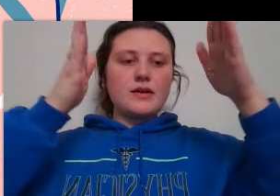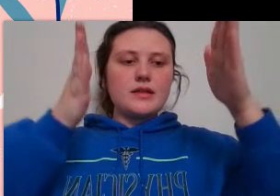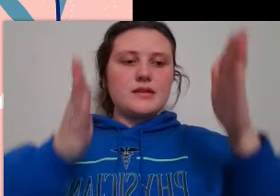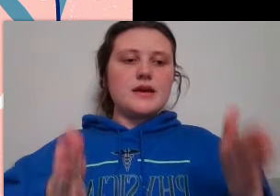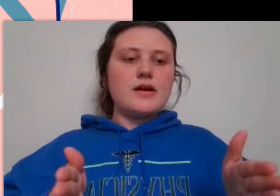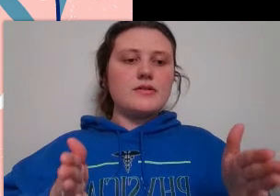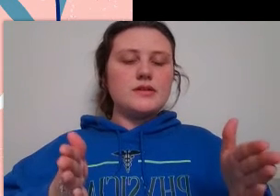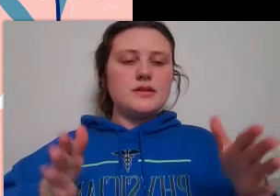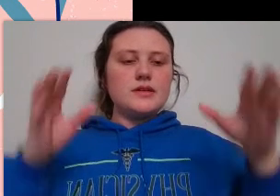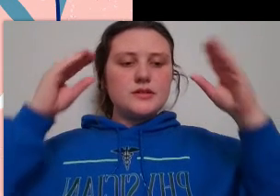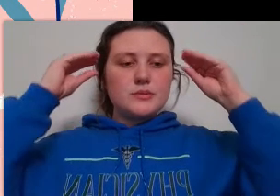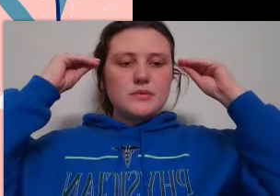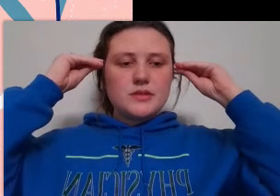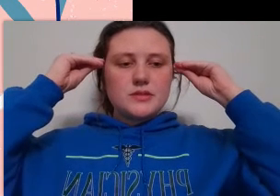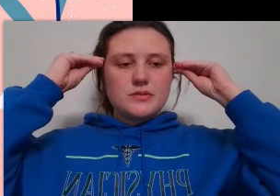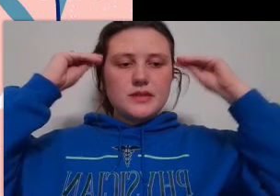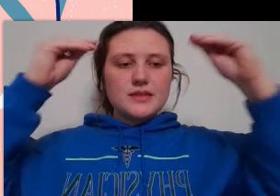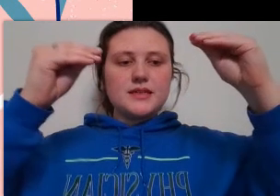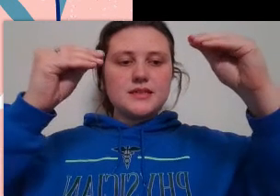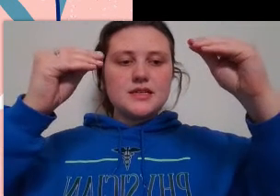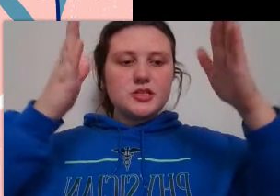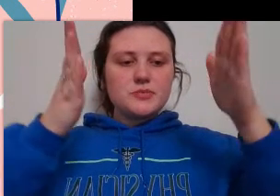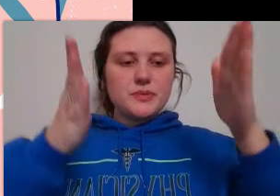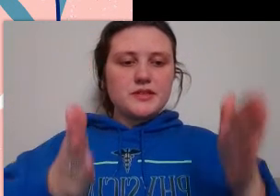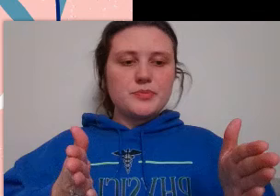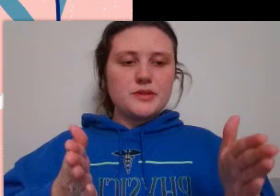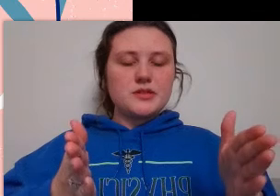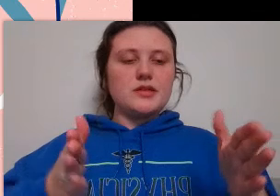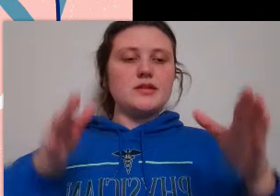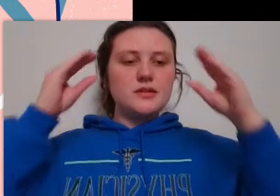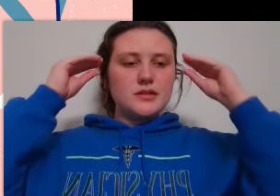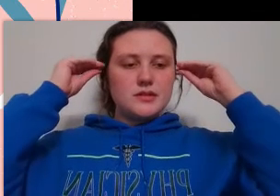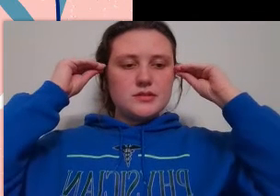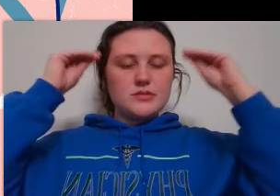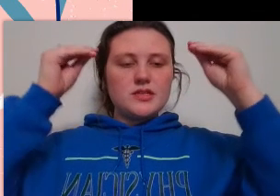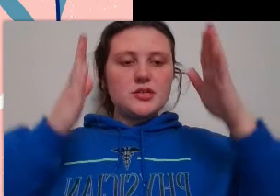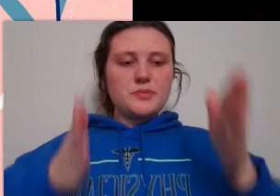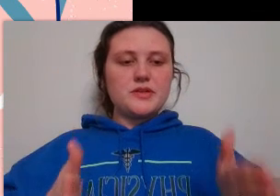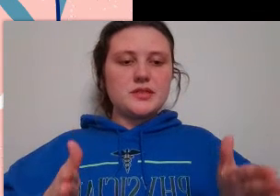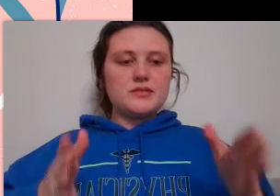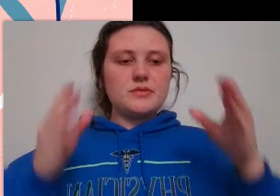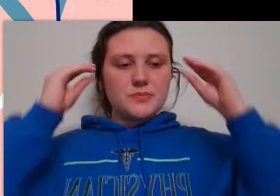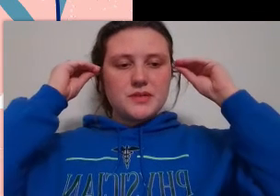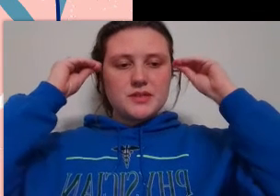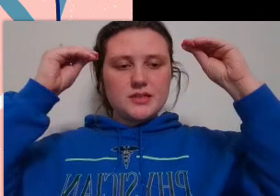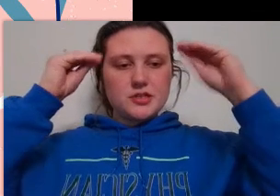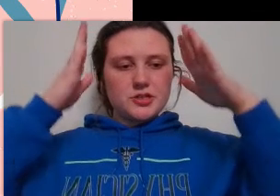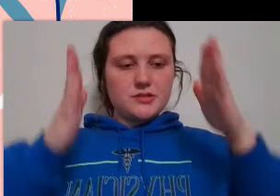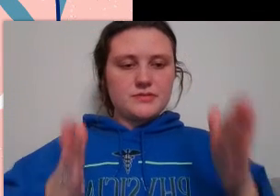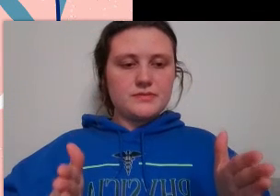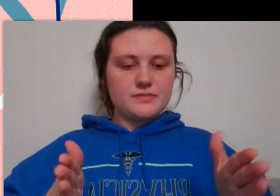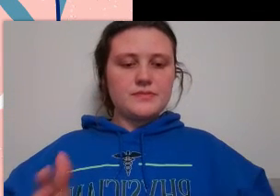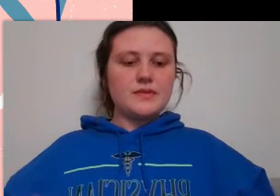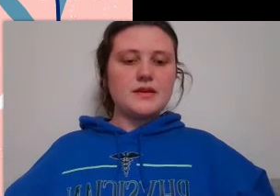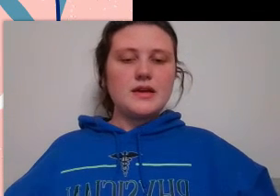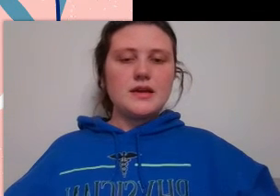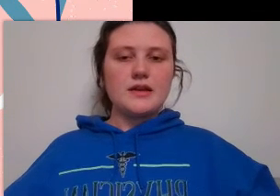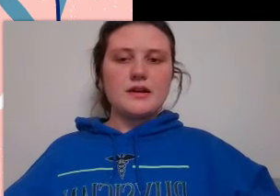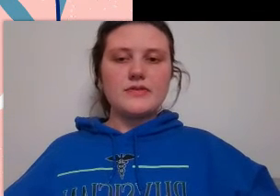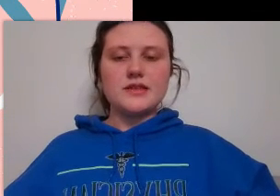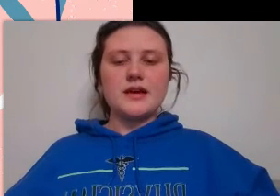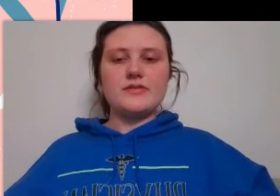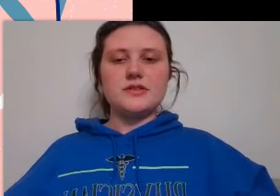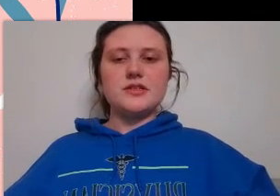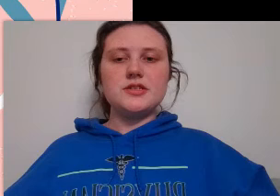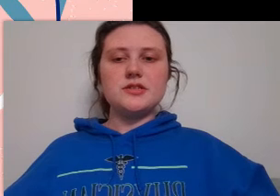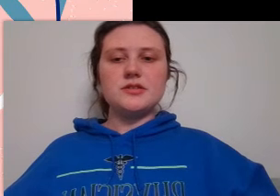bring it out, and then down. So remember, this is the one that's like teach plus person. So teach person, which means teacher. And